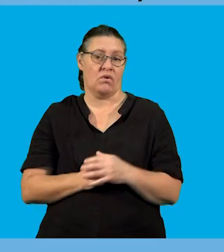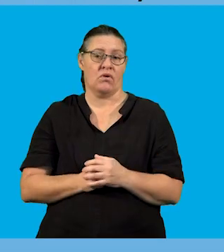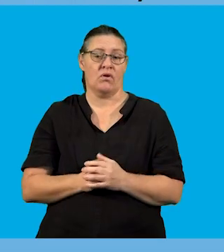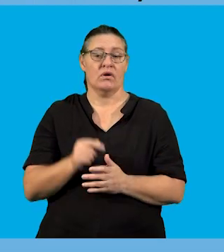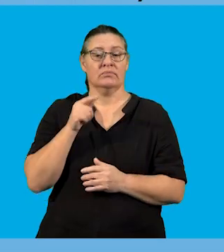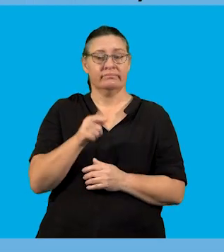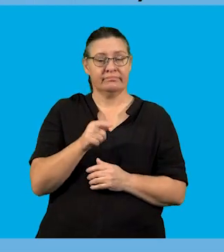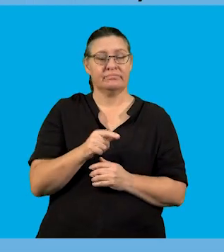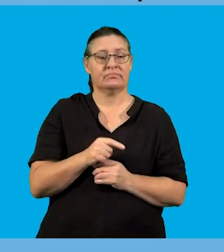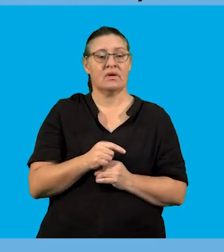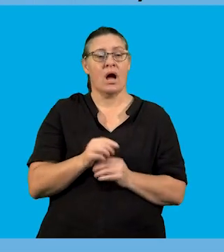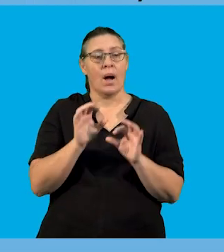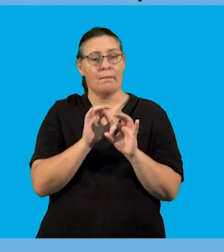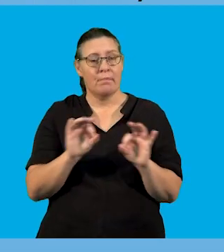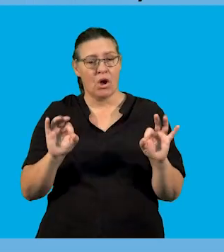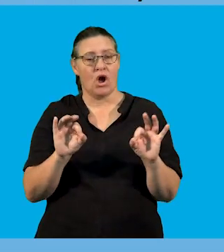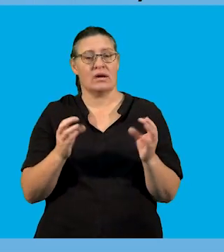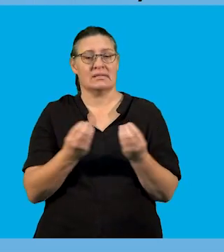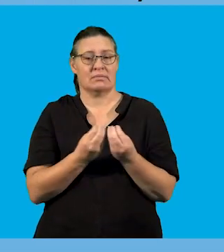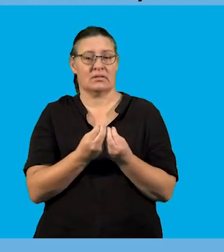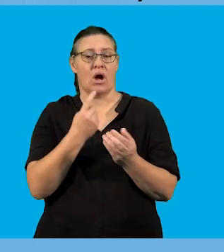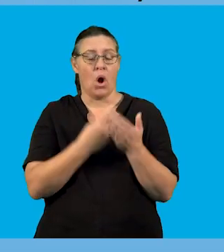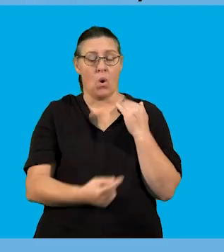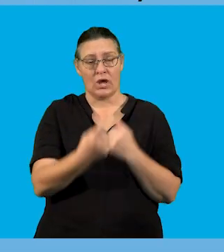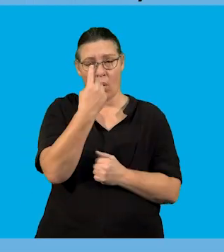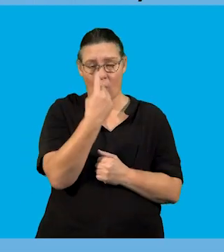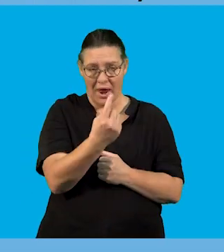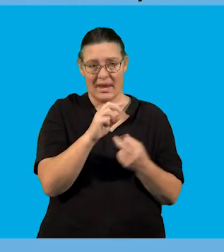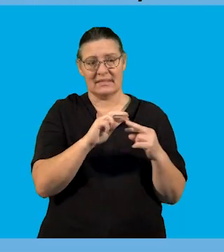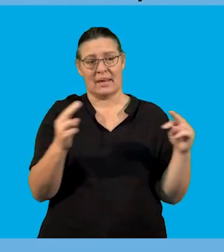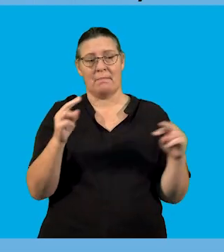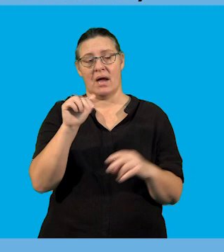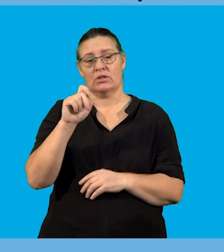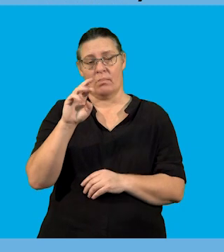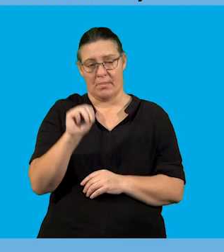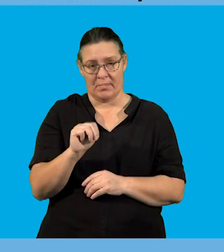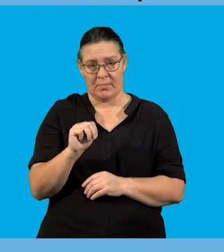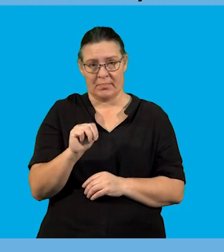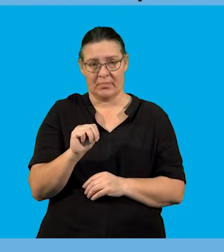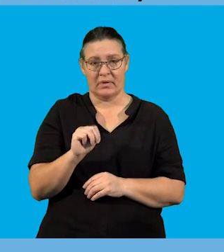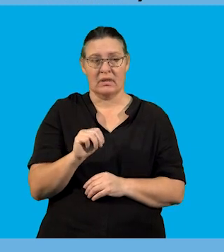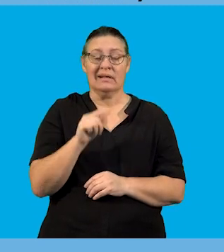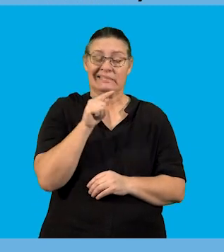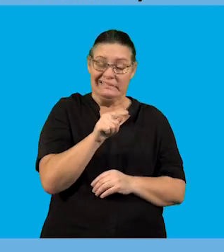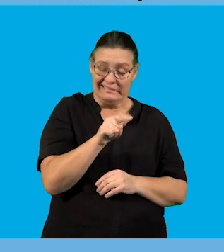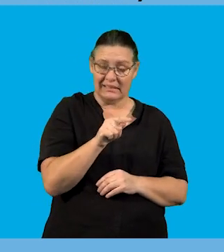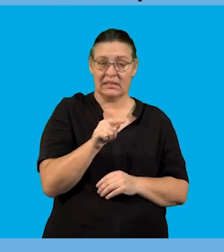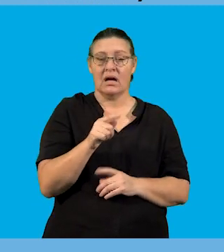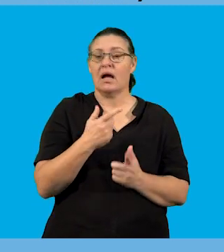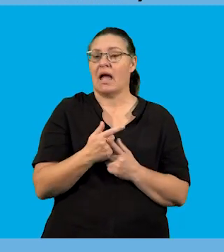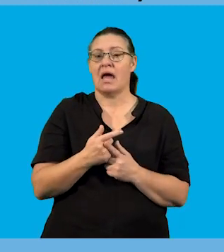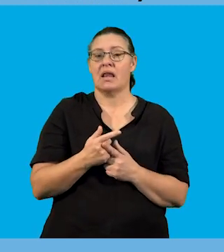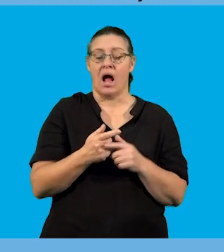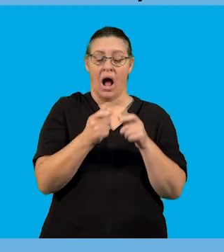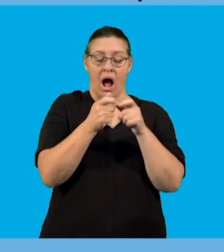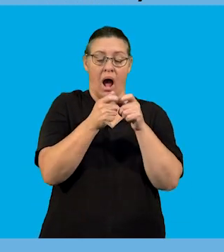an element is a pure substance that consists of only one type of atom. And this type of atom cannot